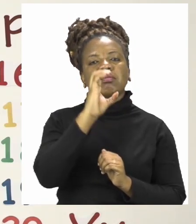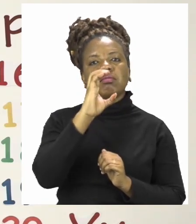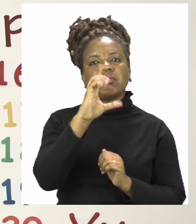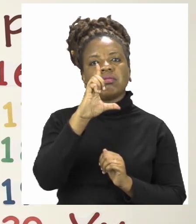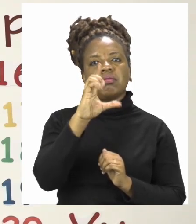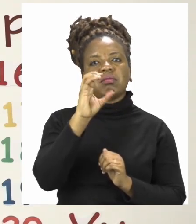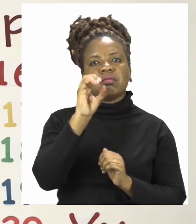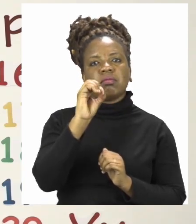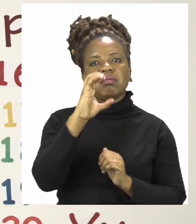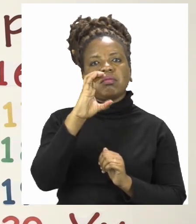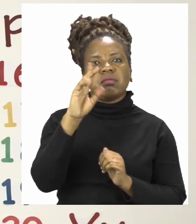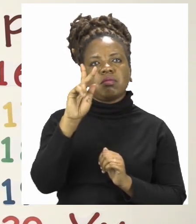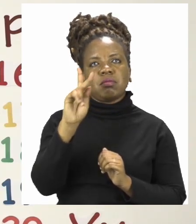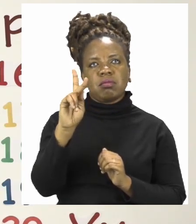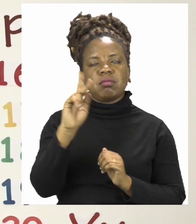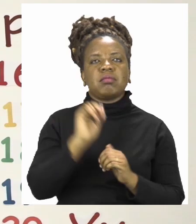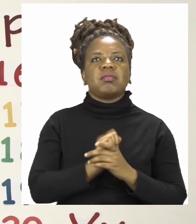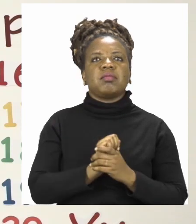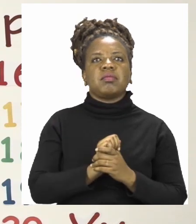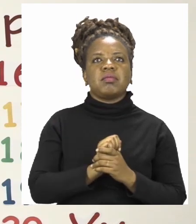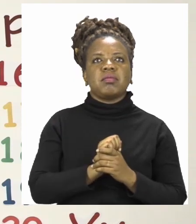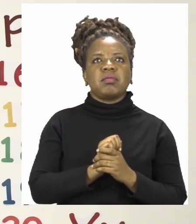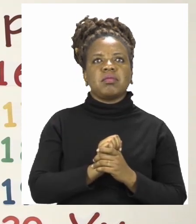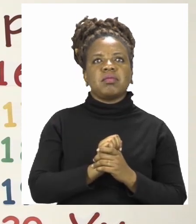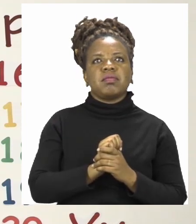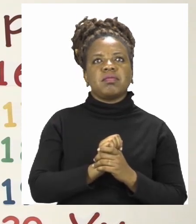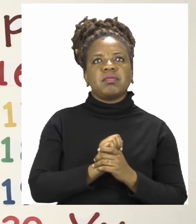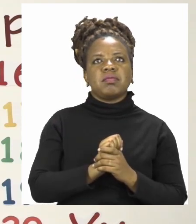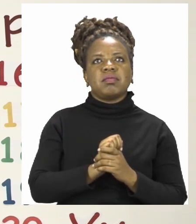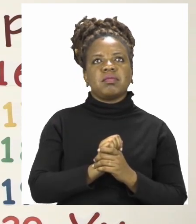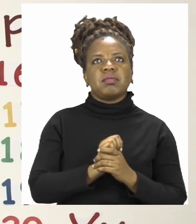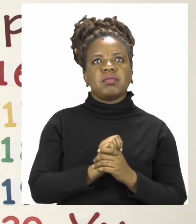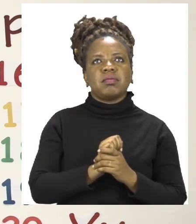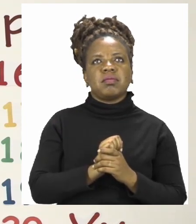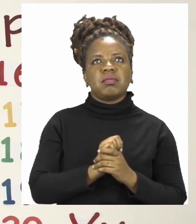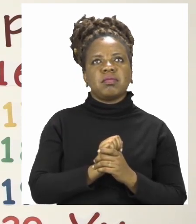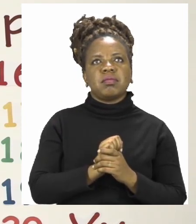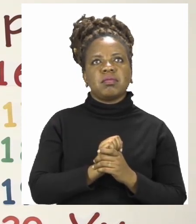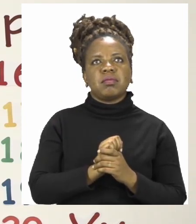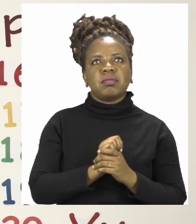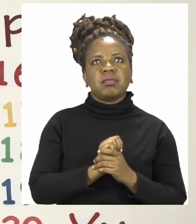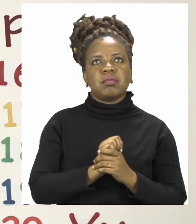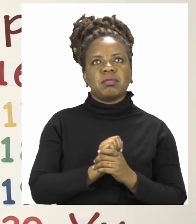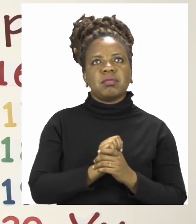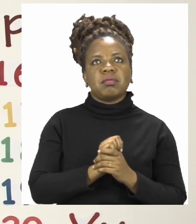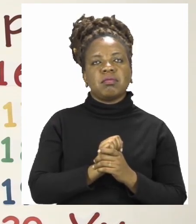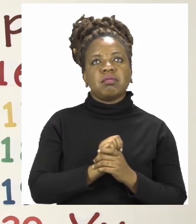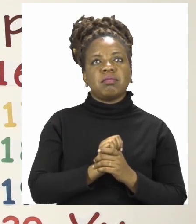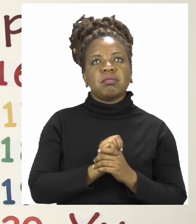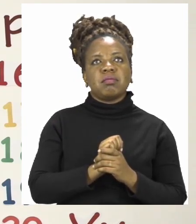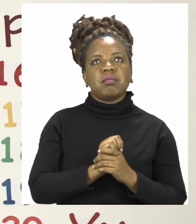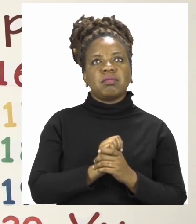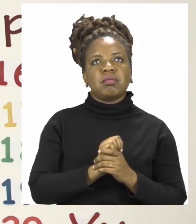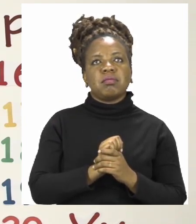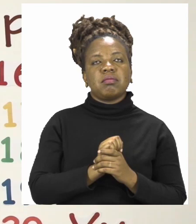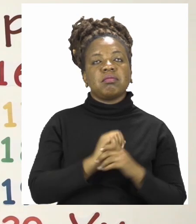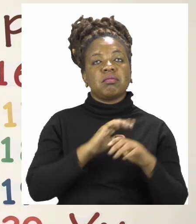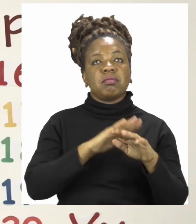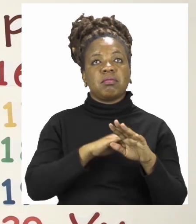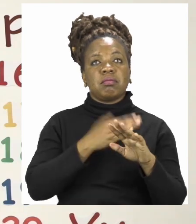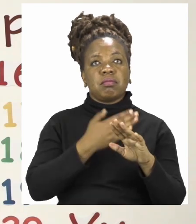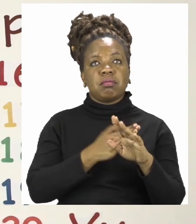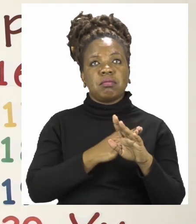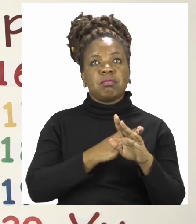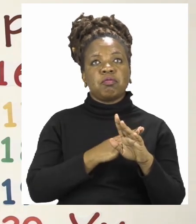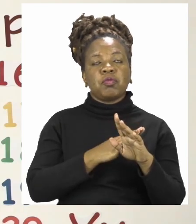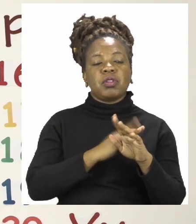hour. This is now where the hour hand comes. If the hour hand is pointing to a number, for example 3, we